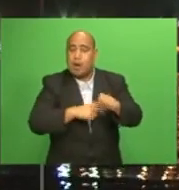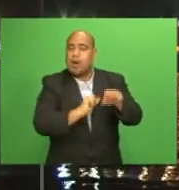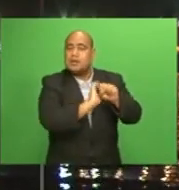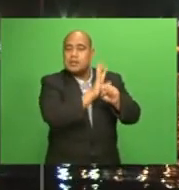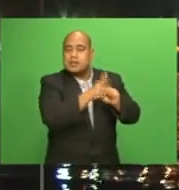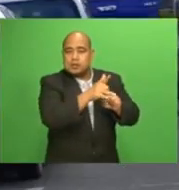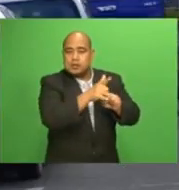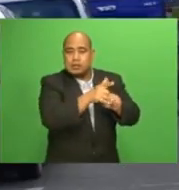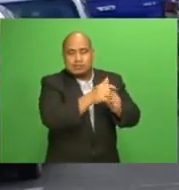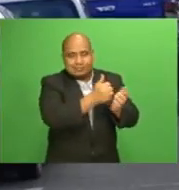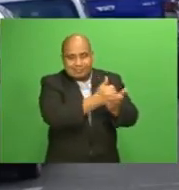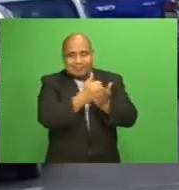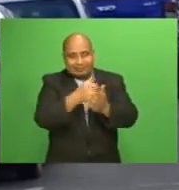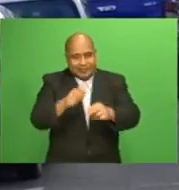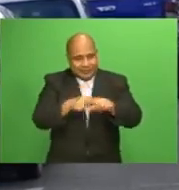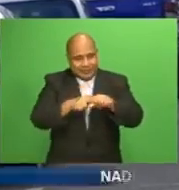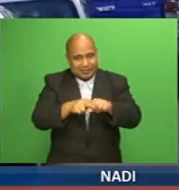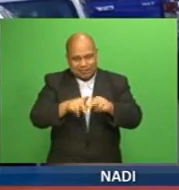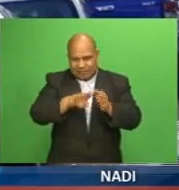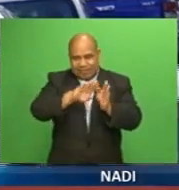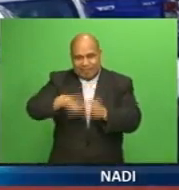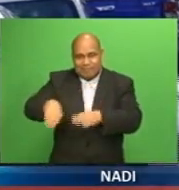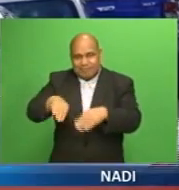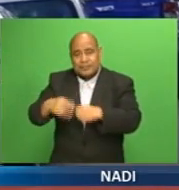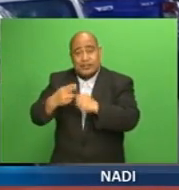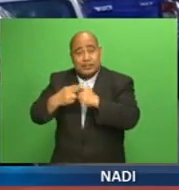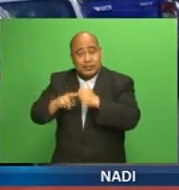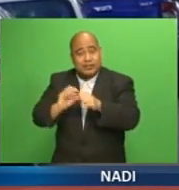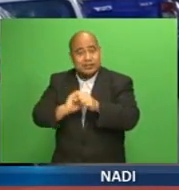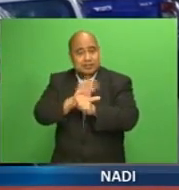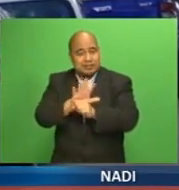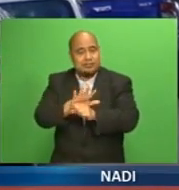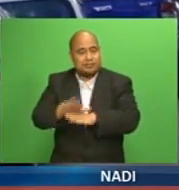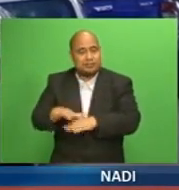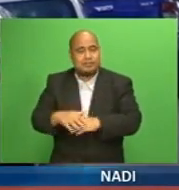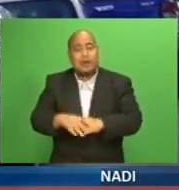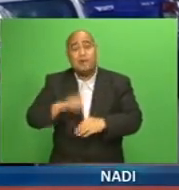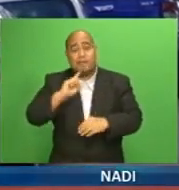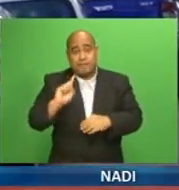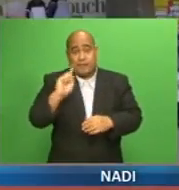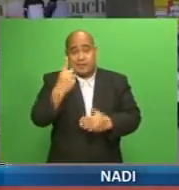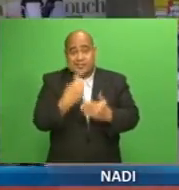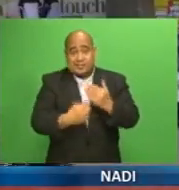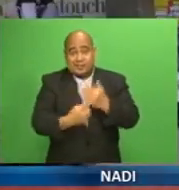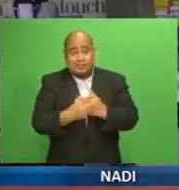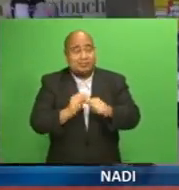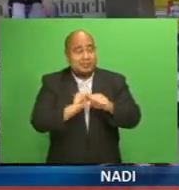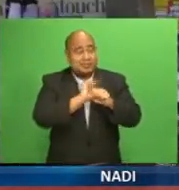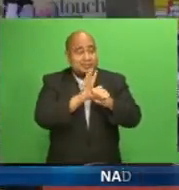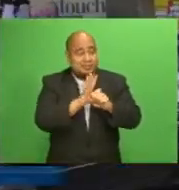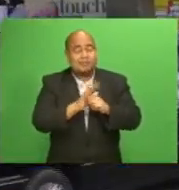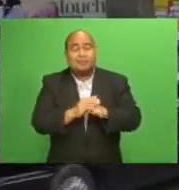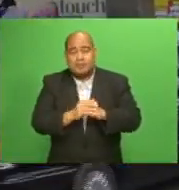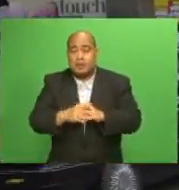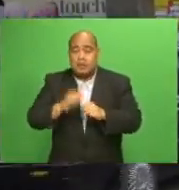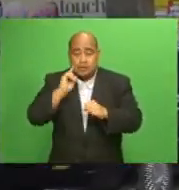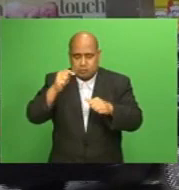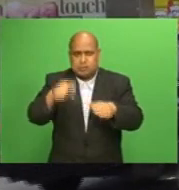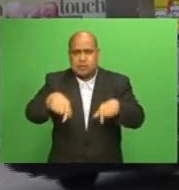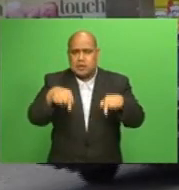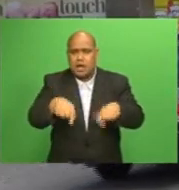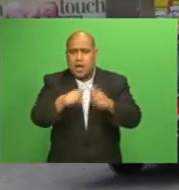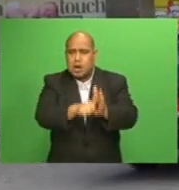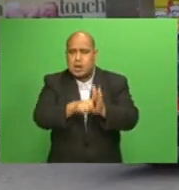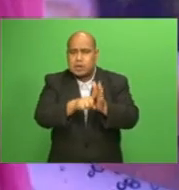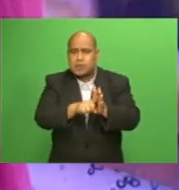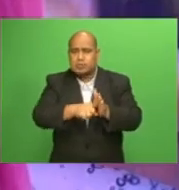more. Fiji's first case of COVID-19 was identified here in Lautoka on the 19th of March.